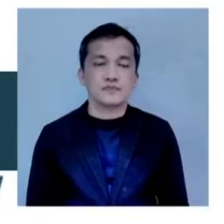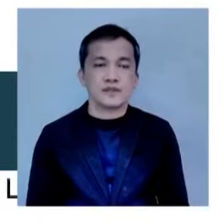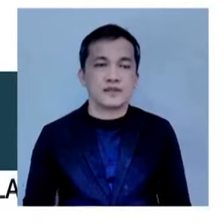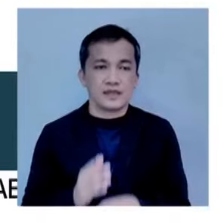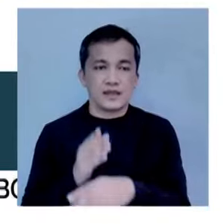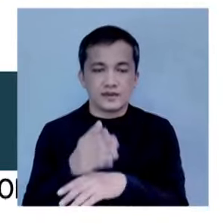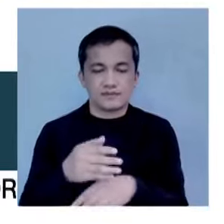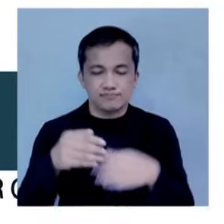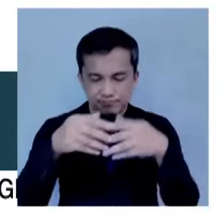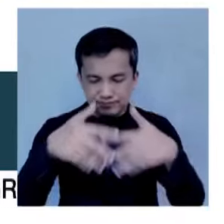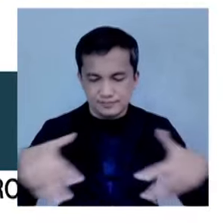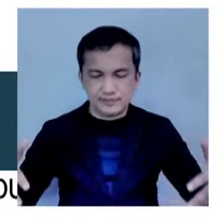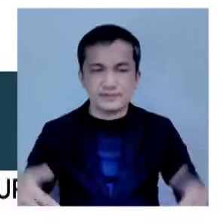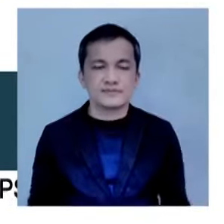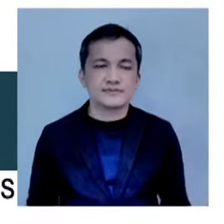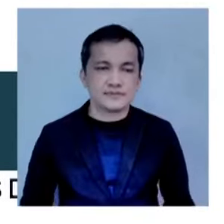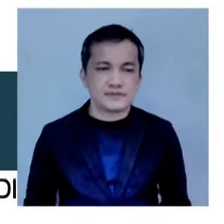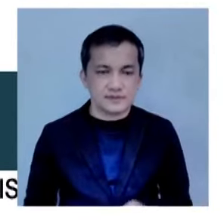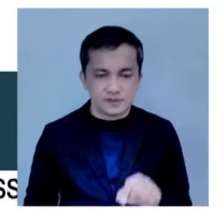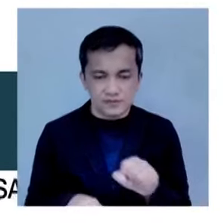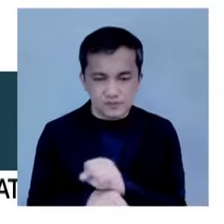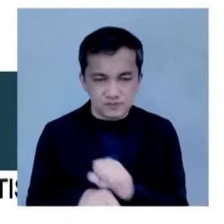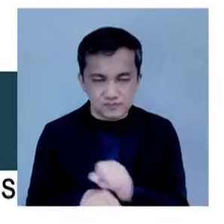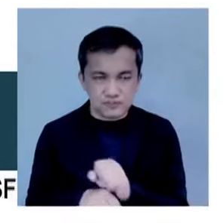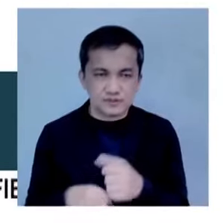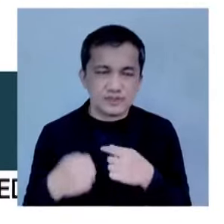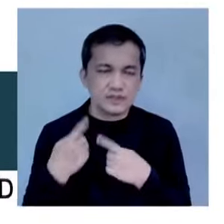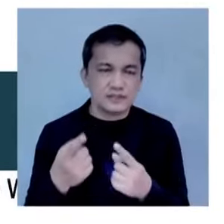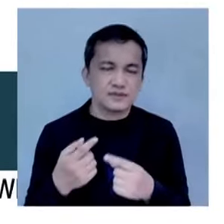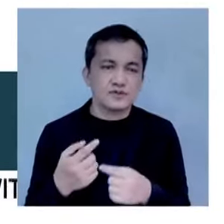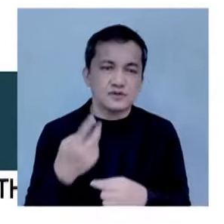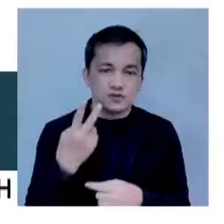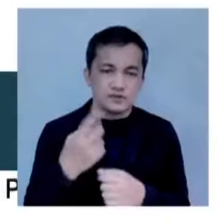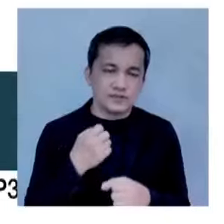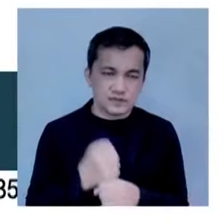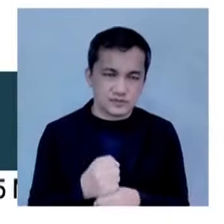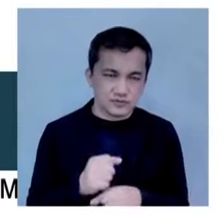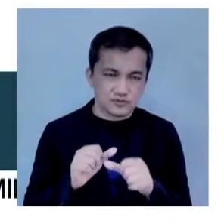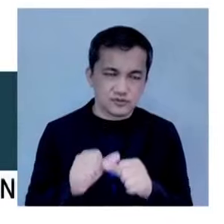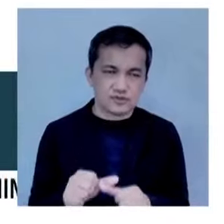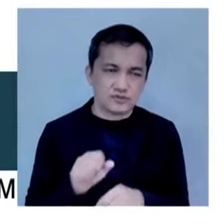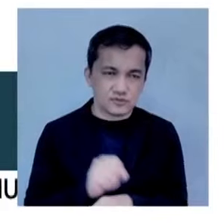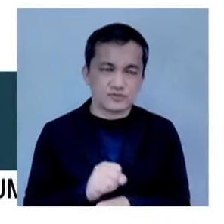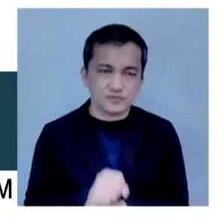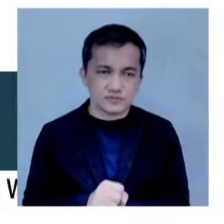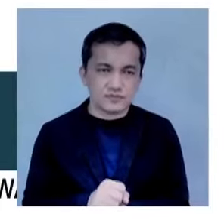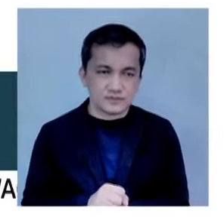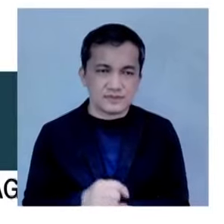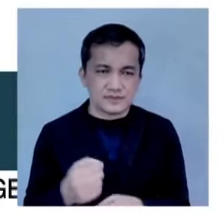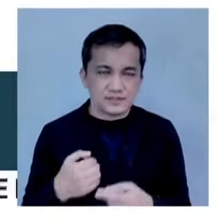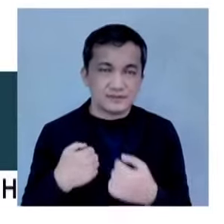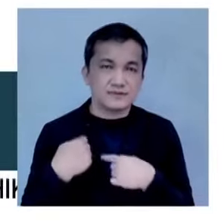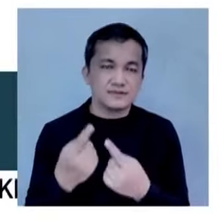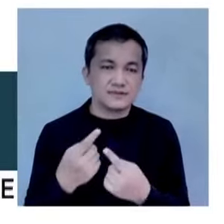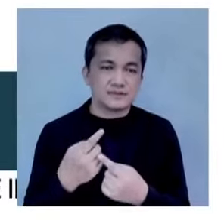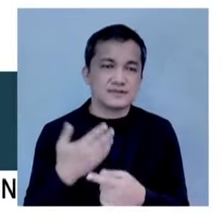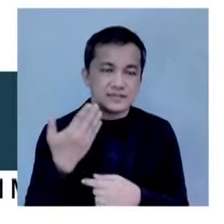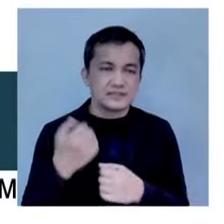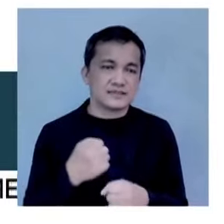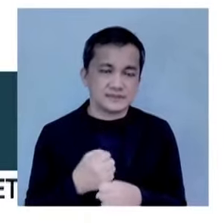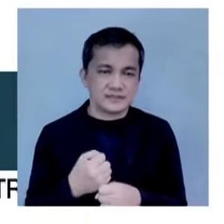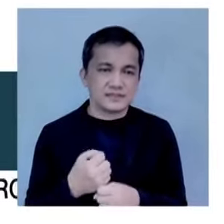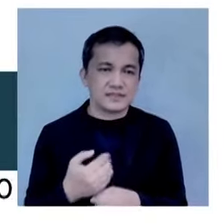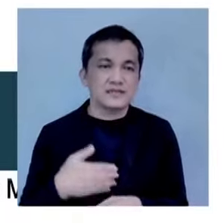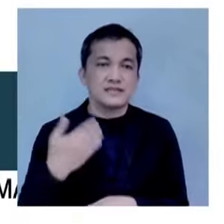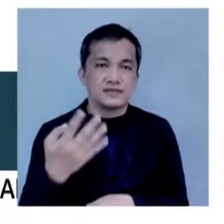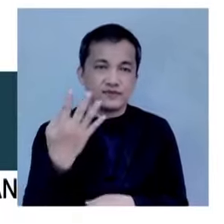line. Yun yung tinatrabaho ko the last 2 years, and we will continue to work on it until next year sa midterms and the next